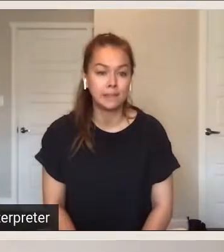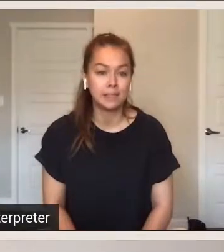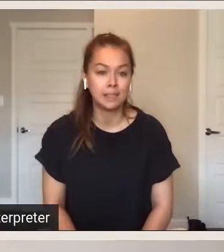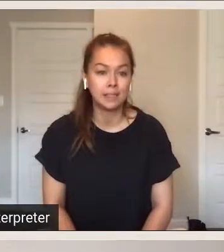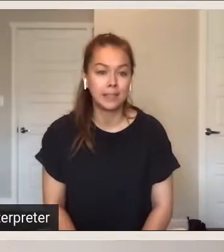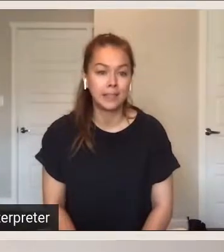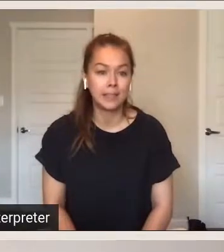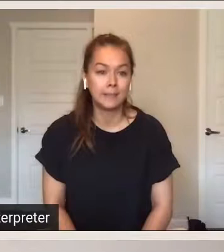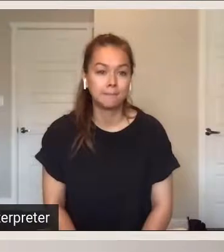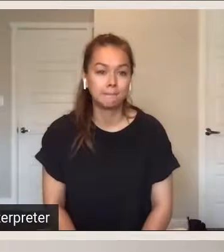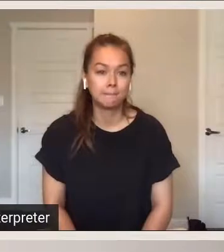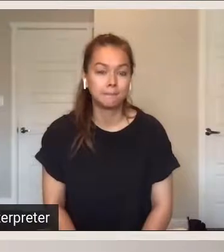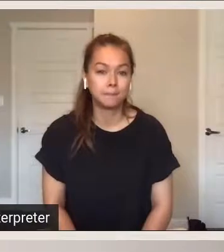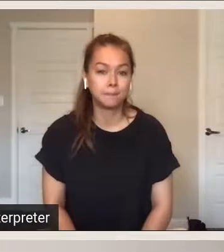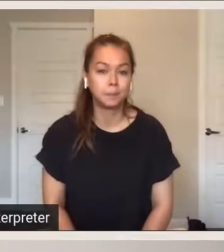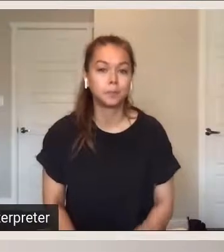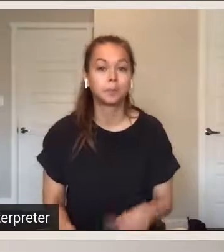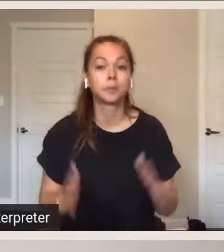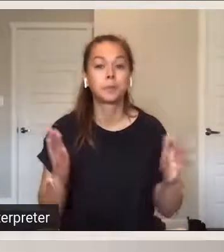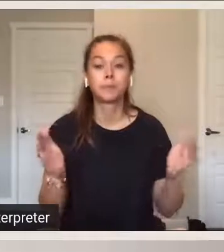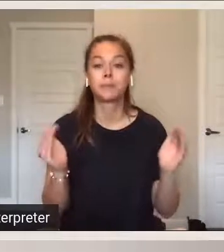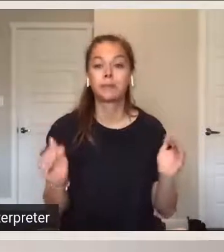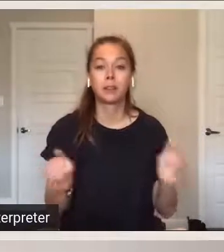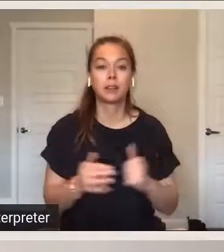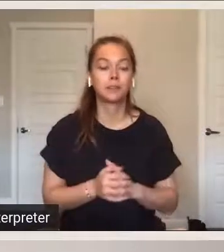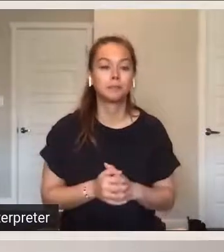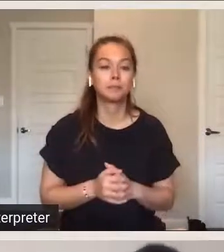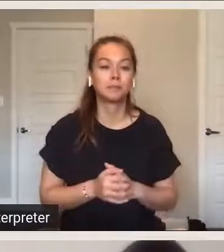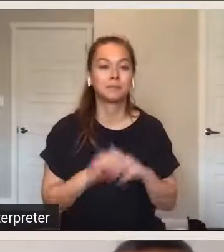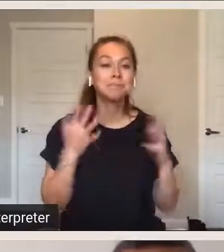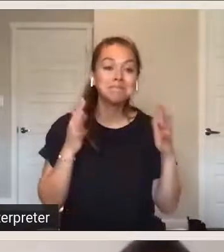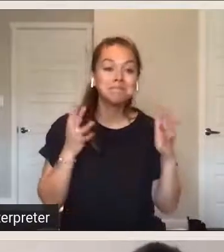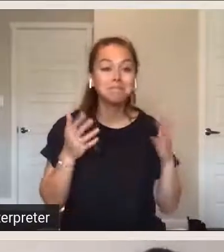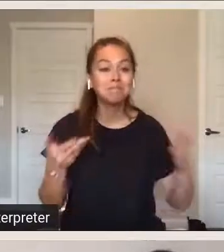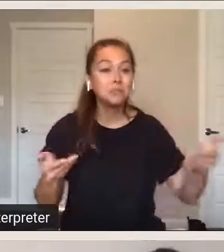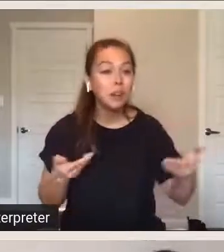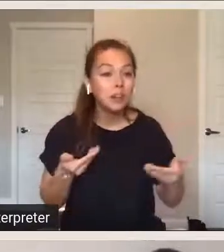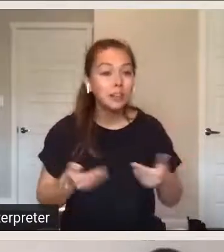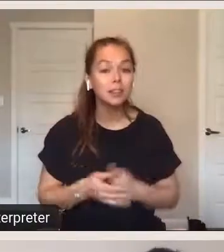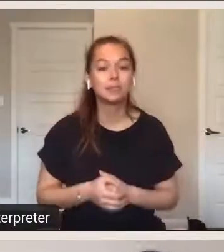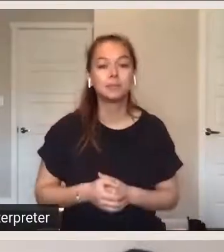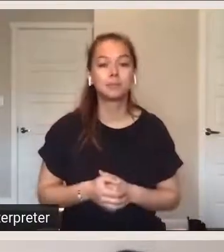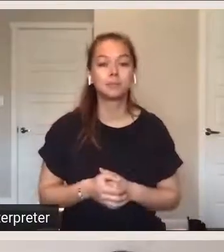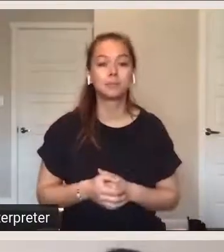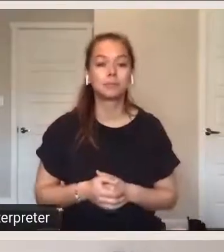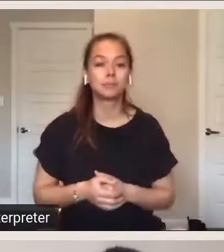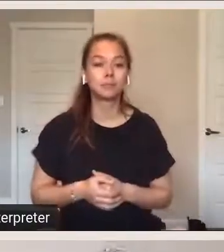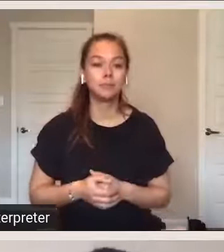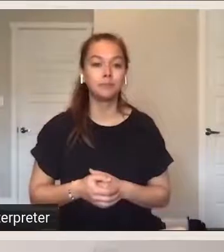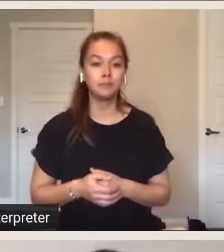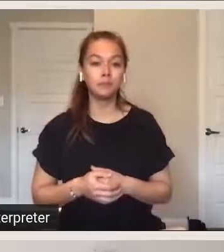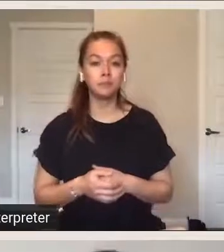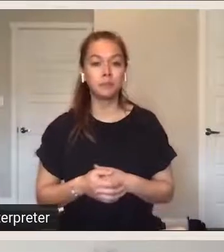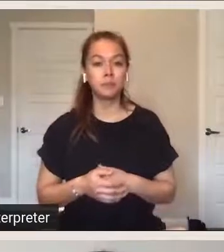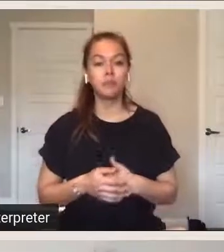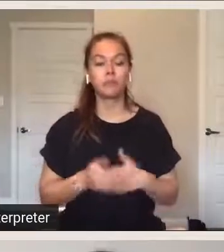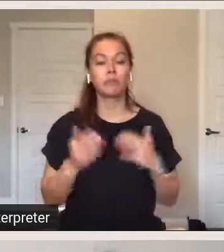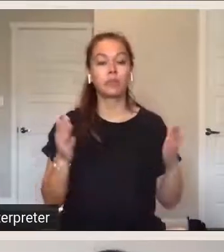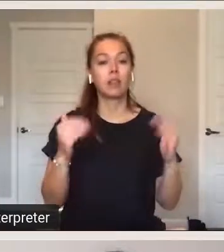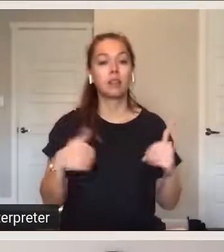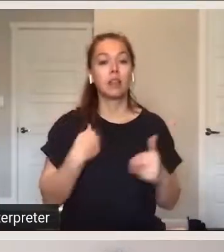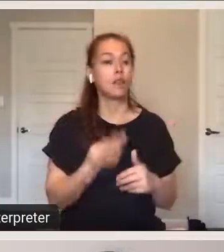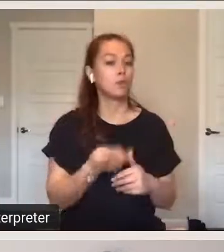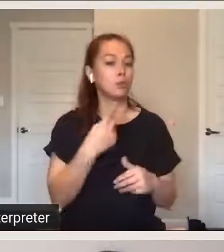Okay, so next up, yay, welcome. We have two brothers